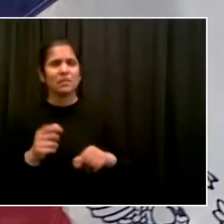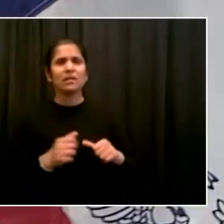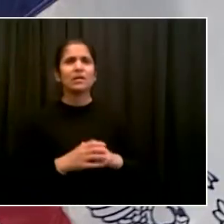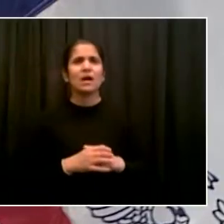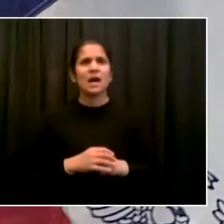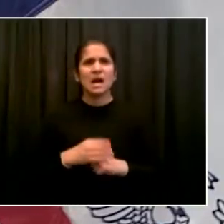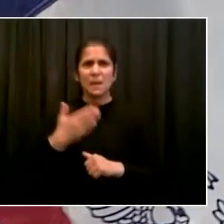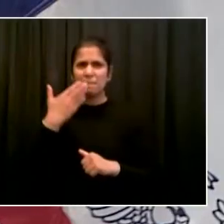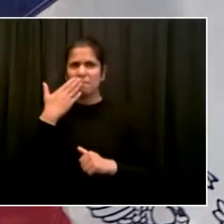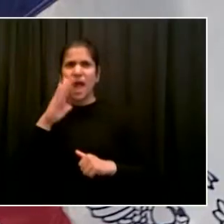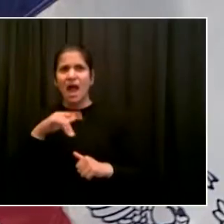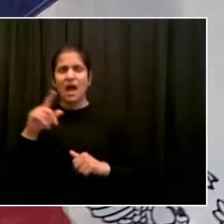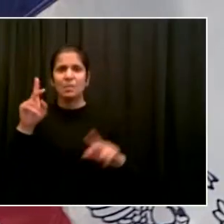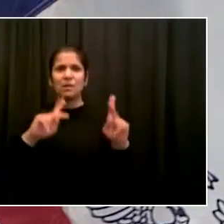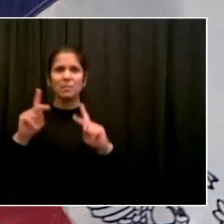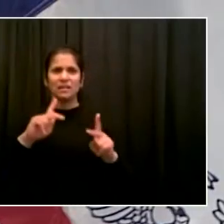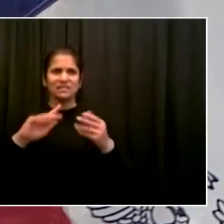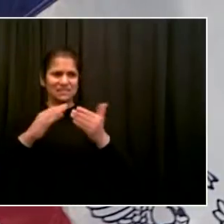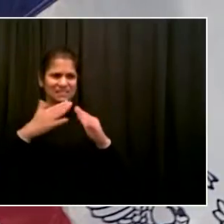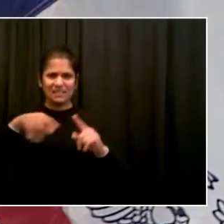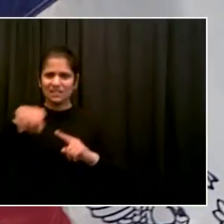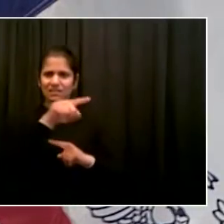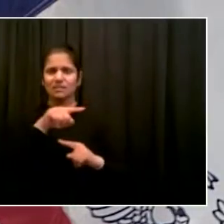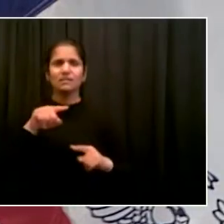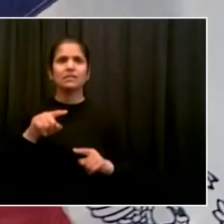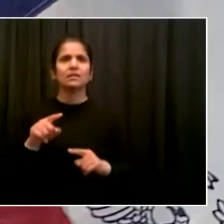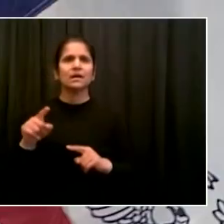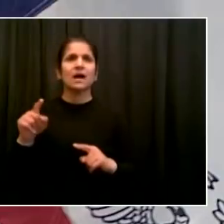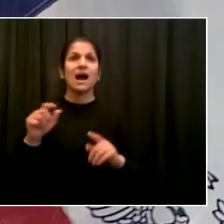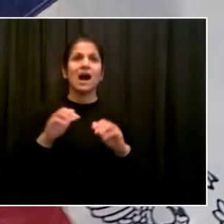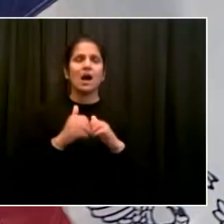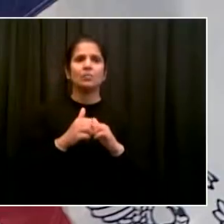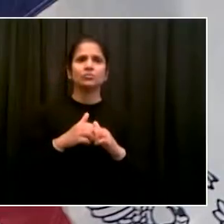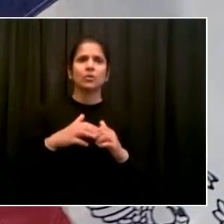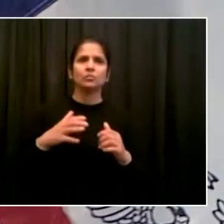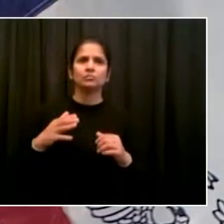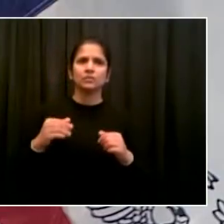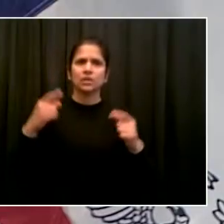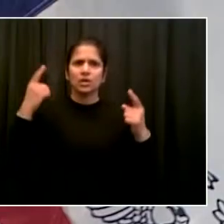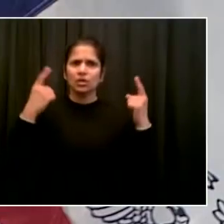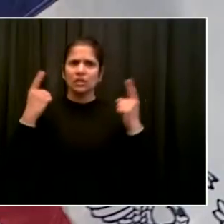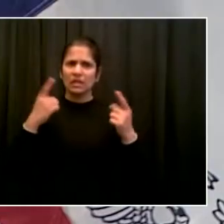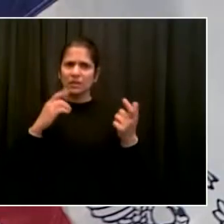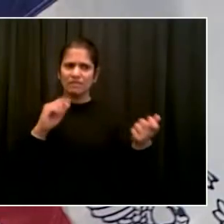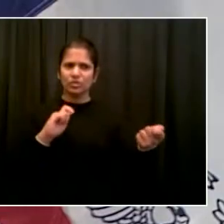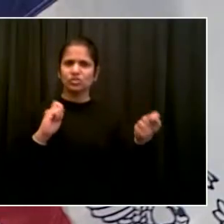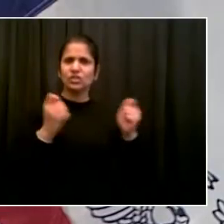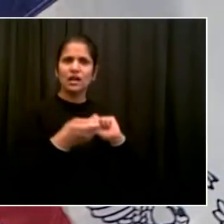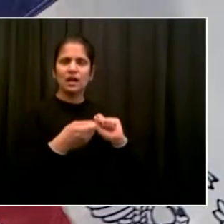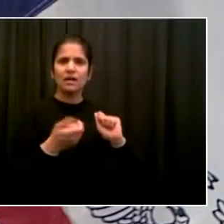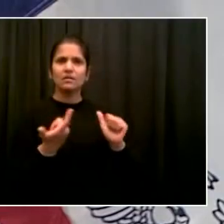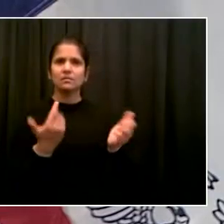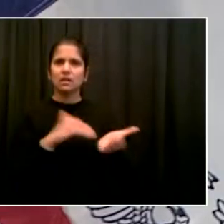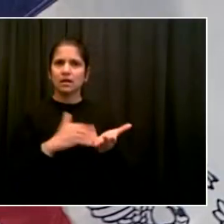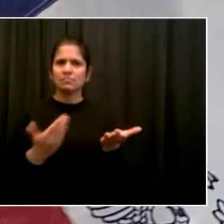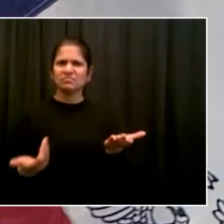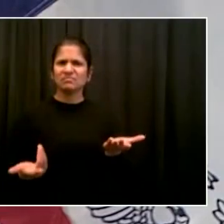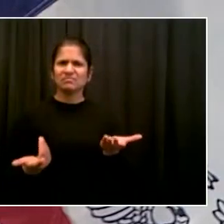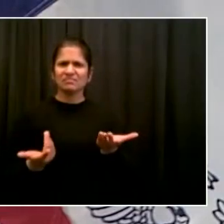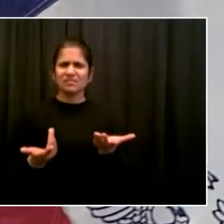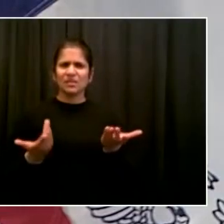of the city and how you want it to be reconsidered? Or do you actually want it to be fully reversed, even though it seems like a done